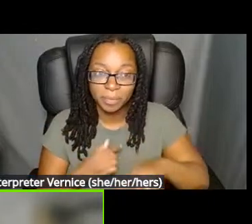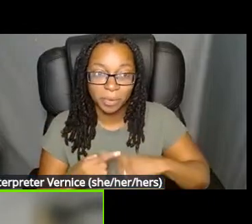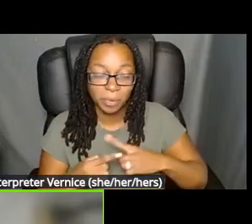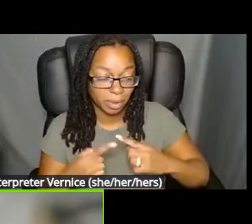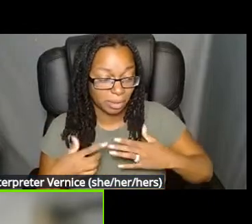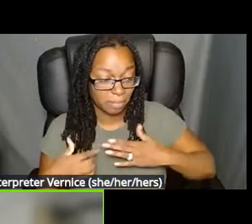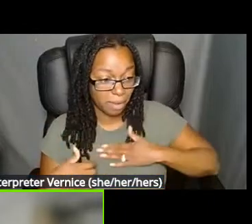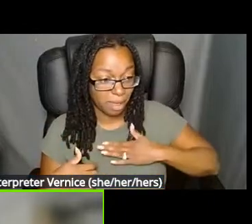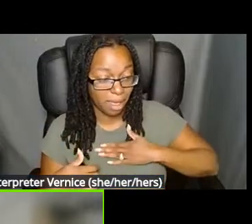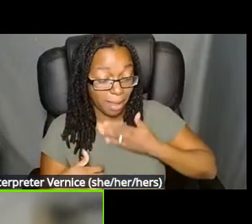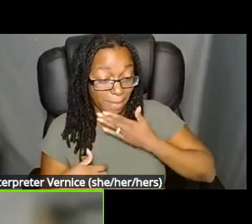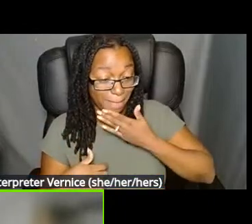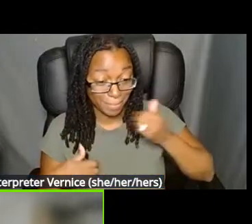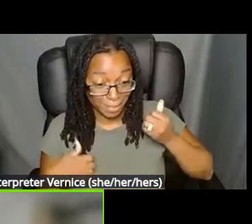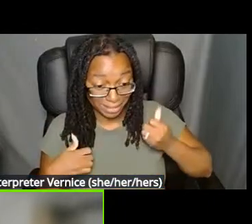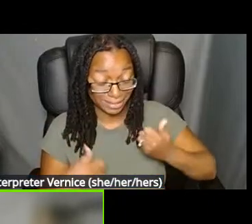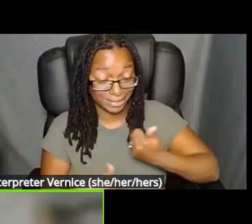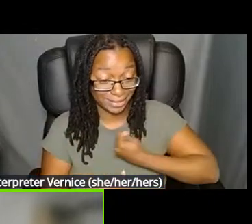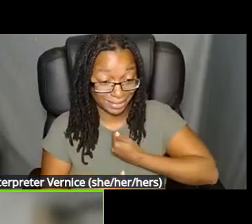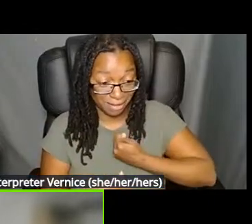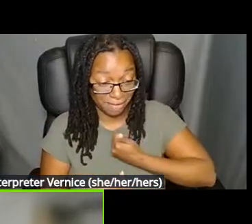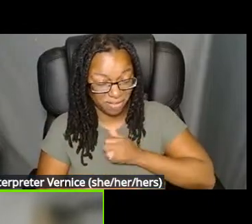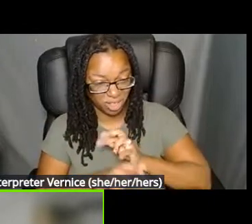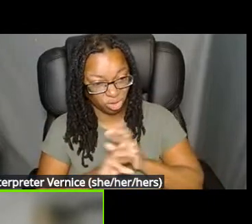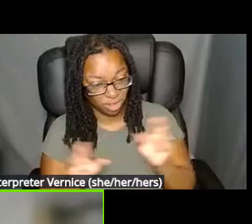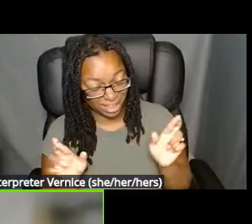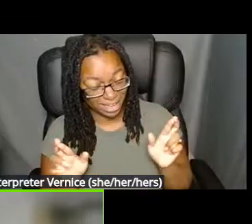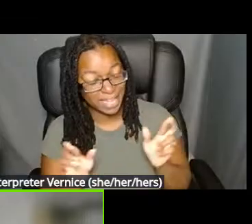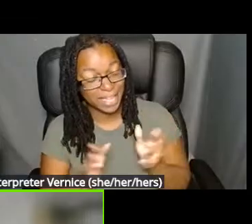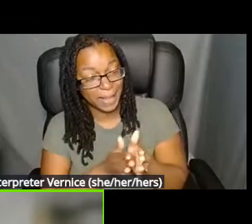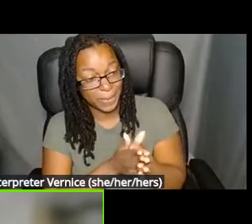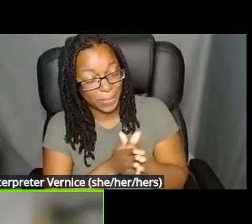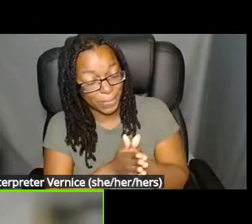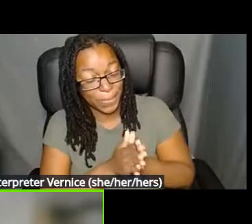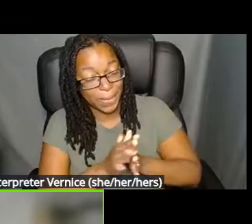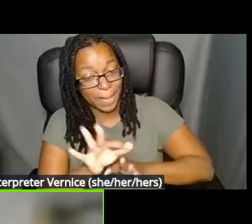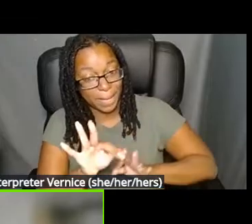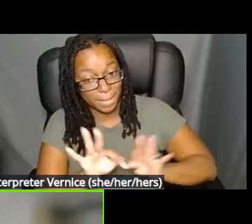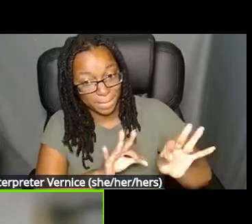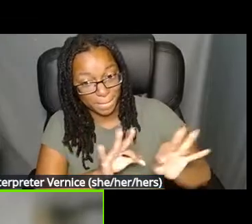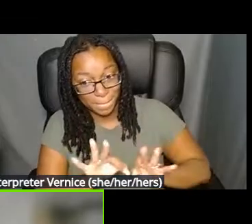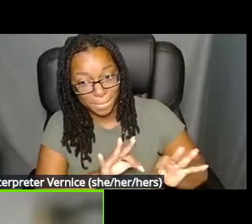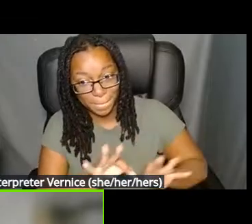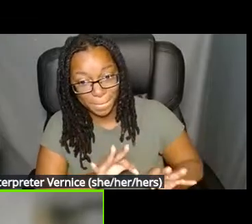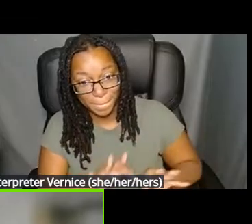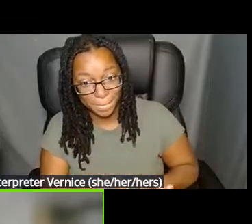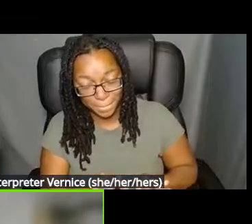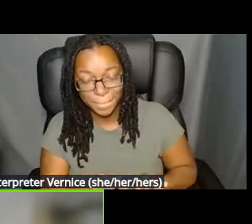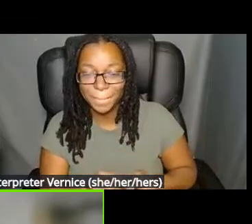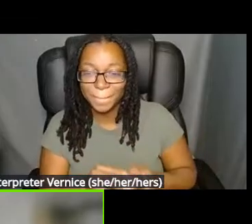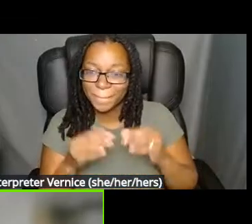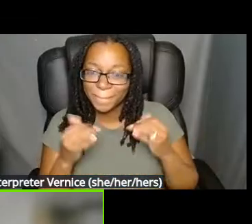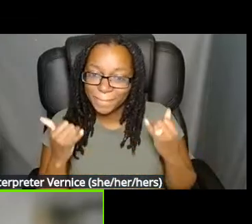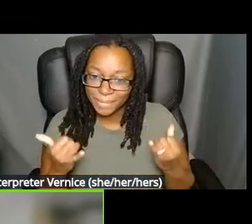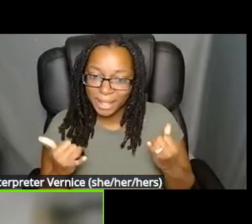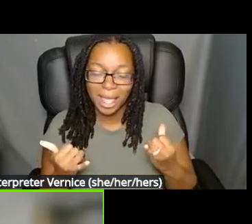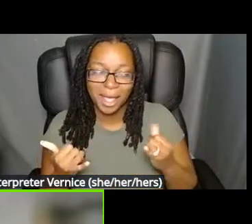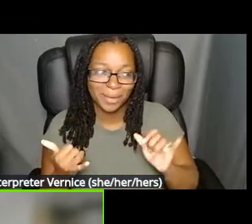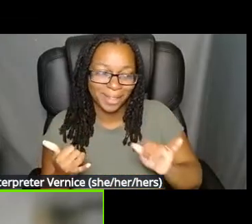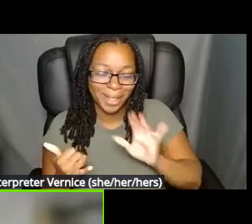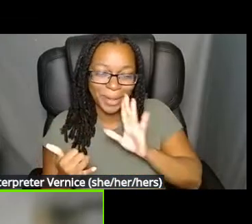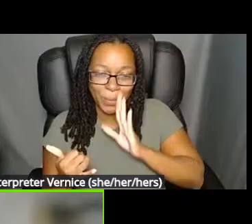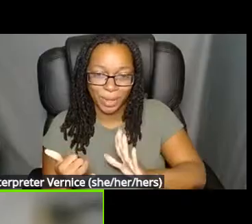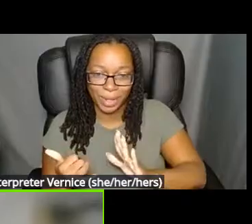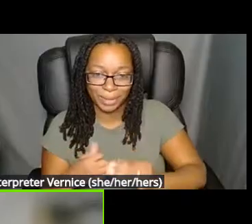there. And your best self is not it's not everything else that defines you, but anything that makes you actually happy. And that has helped me